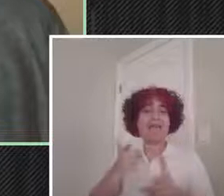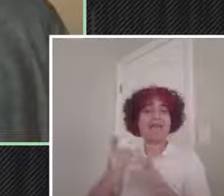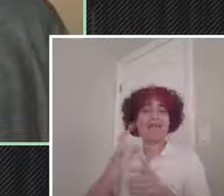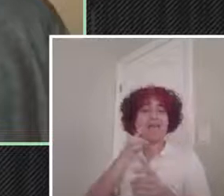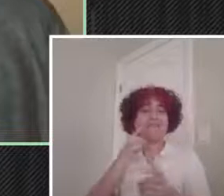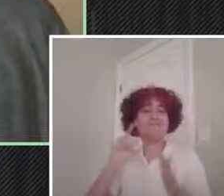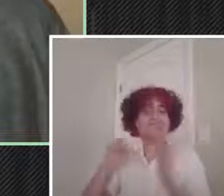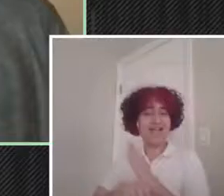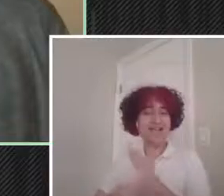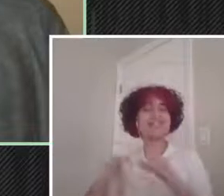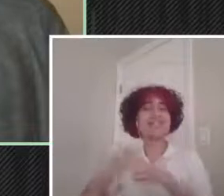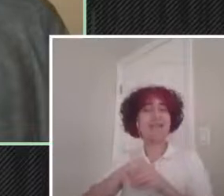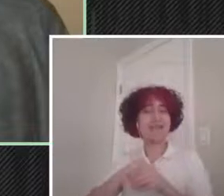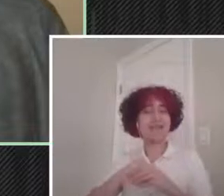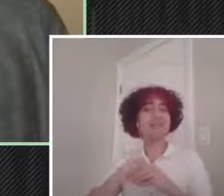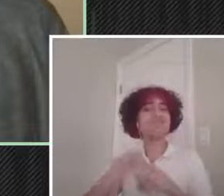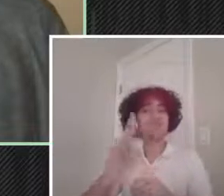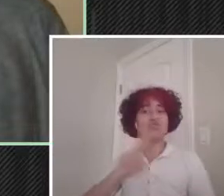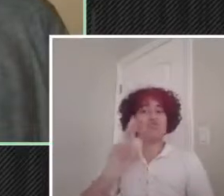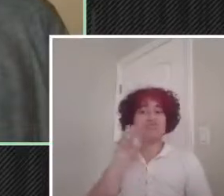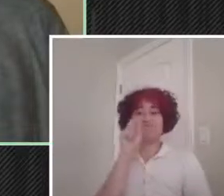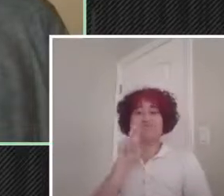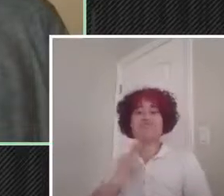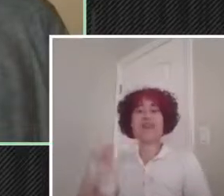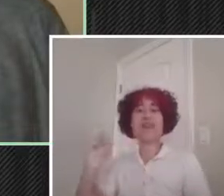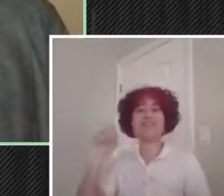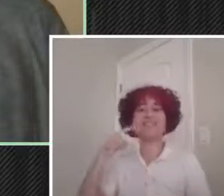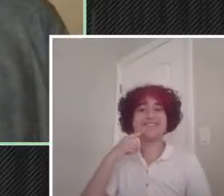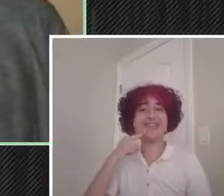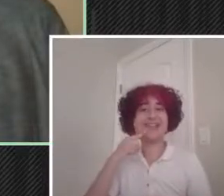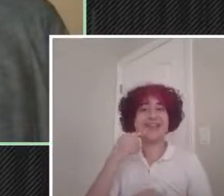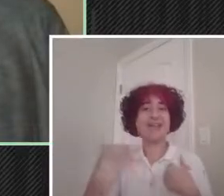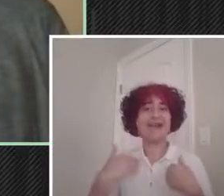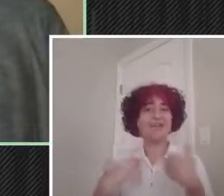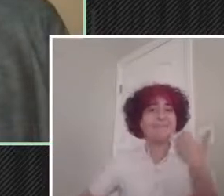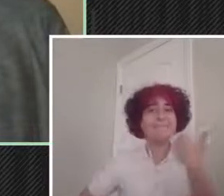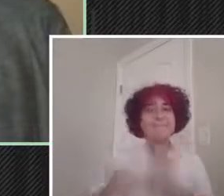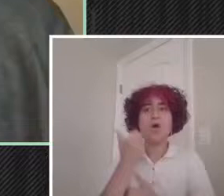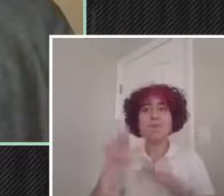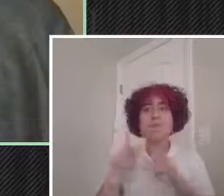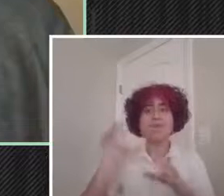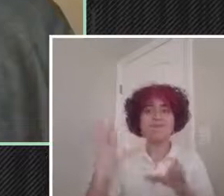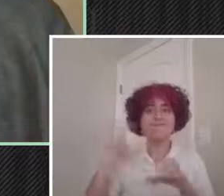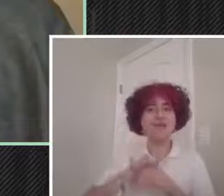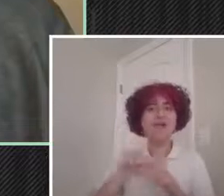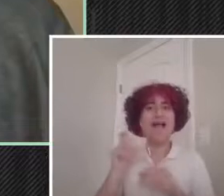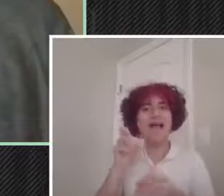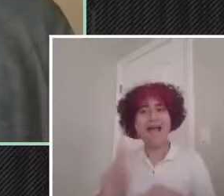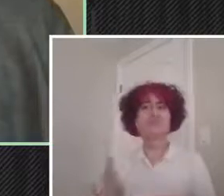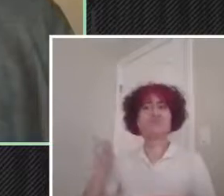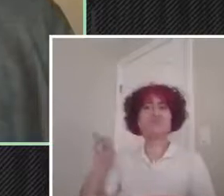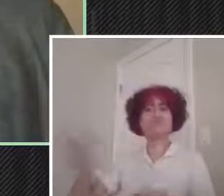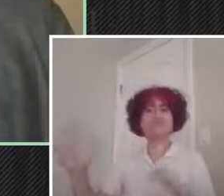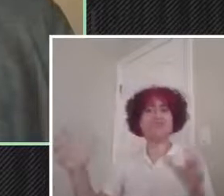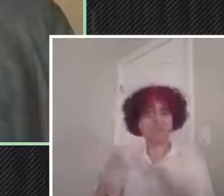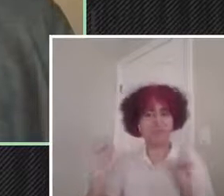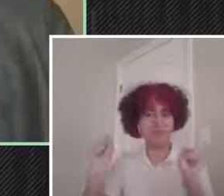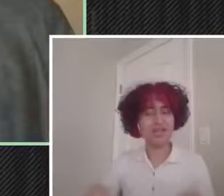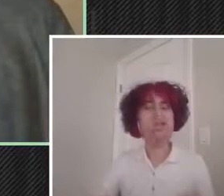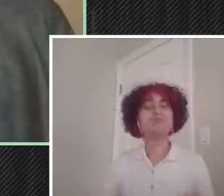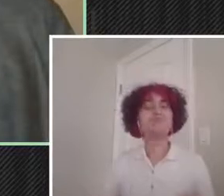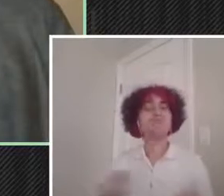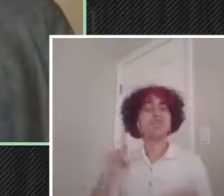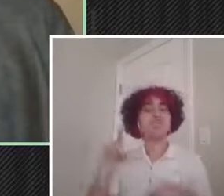turnout ever. She has served as communications advisor in New York City to Mayor Bill de Blasio's administration, and she led